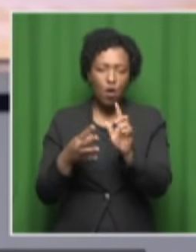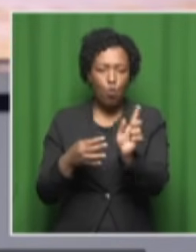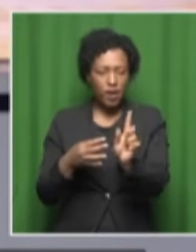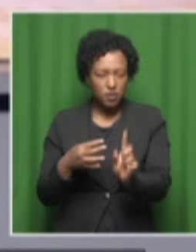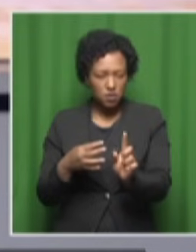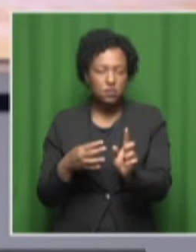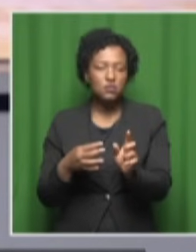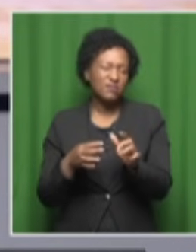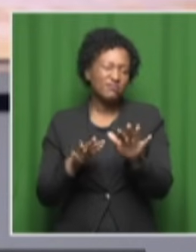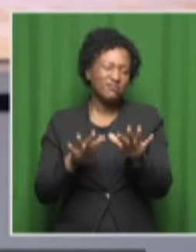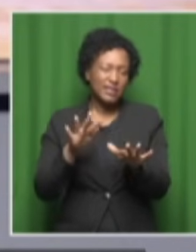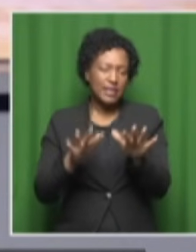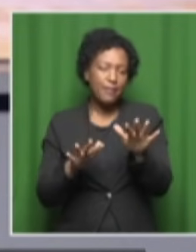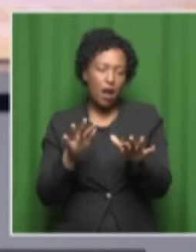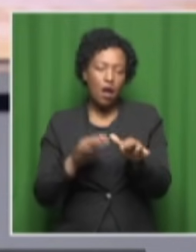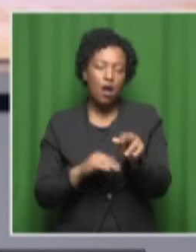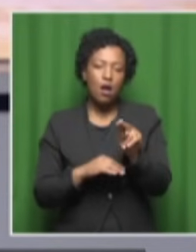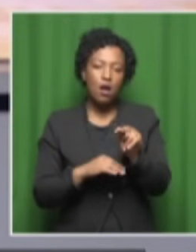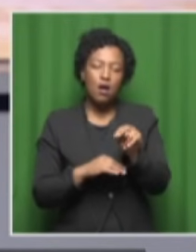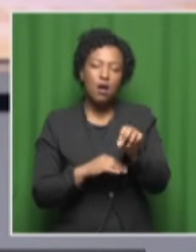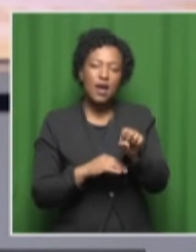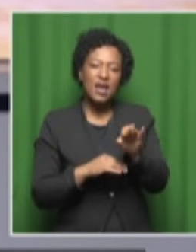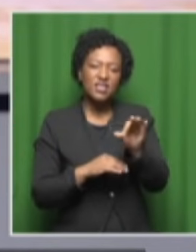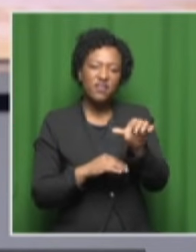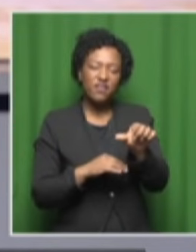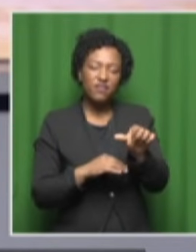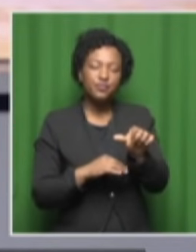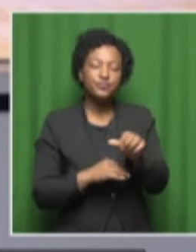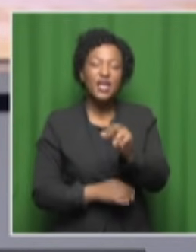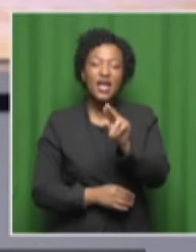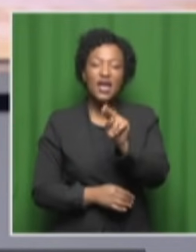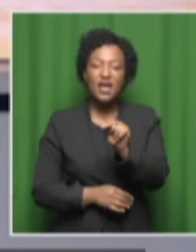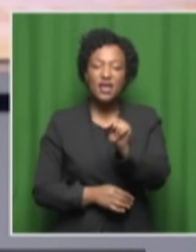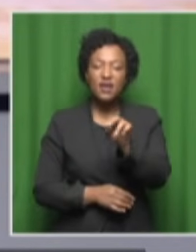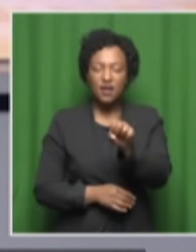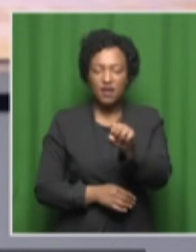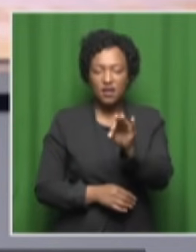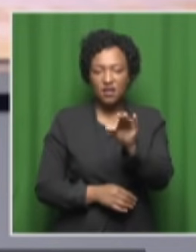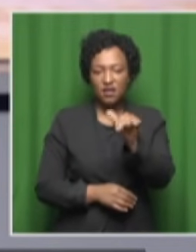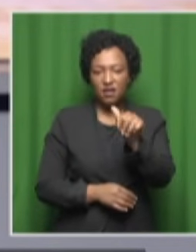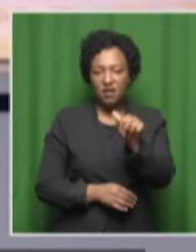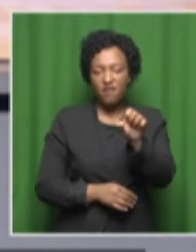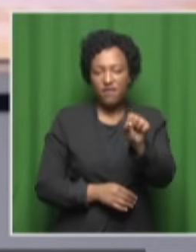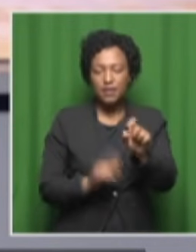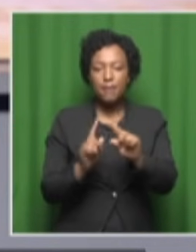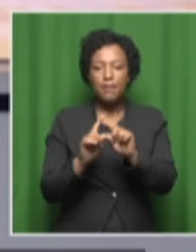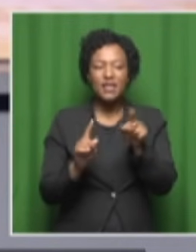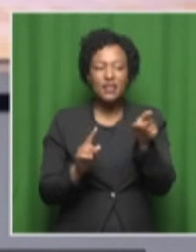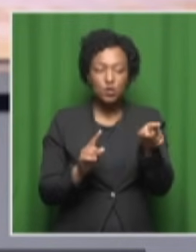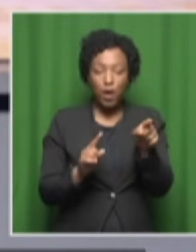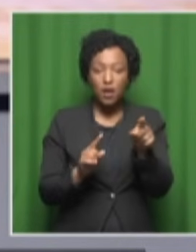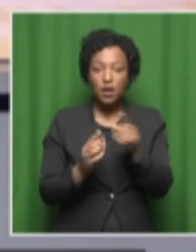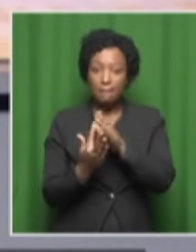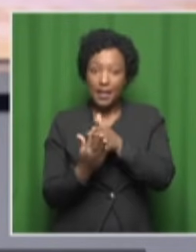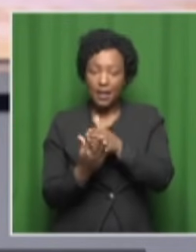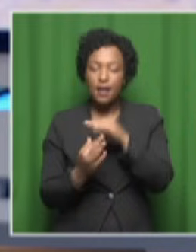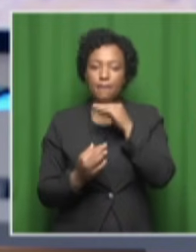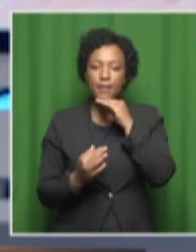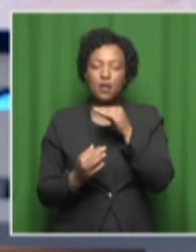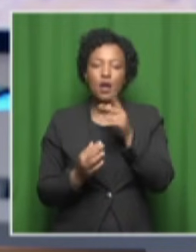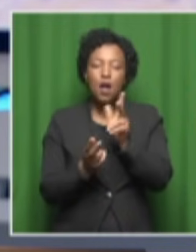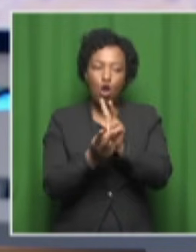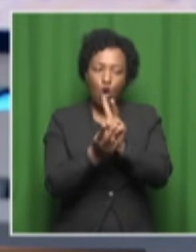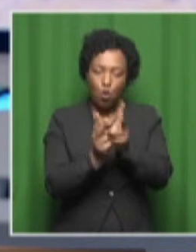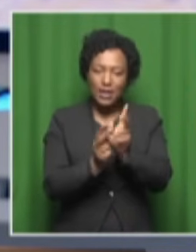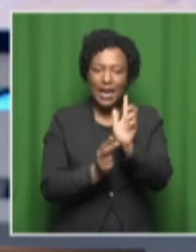that this will be a repaid loan as soon as the students start working, and so on. And when we talk